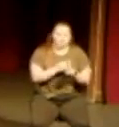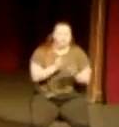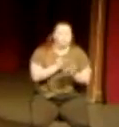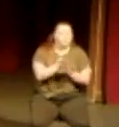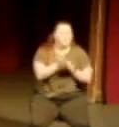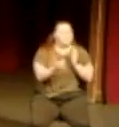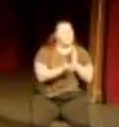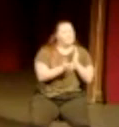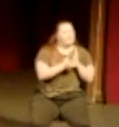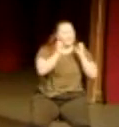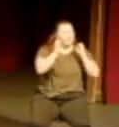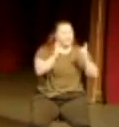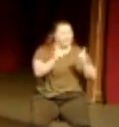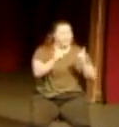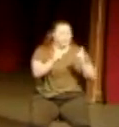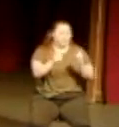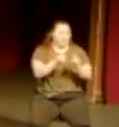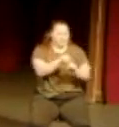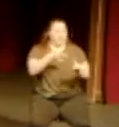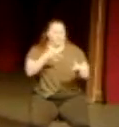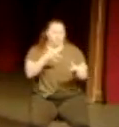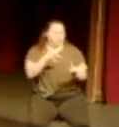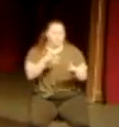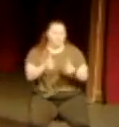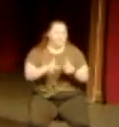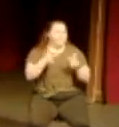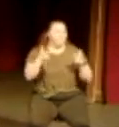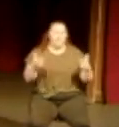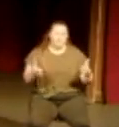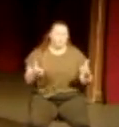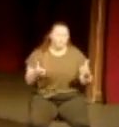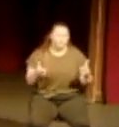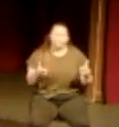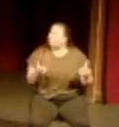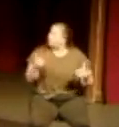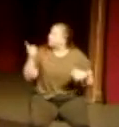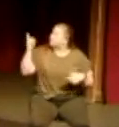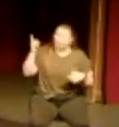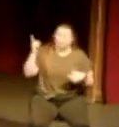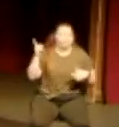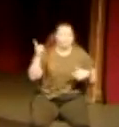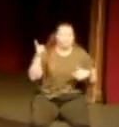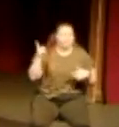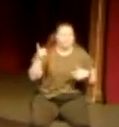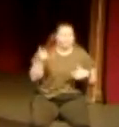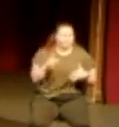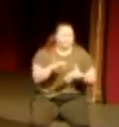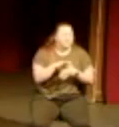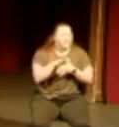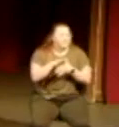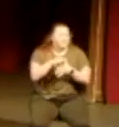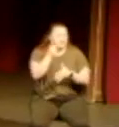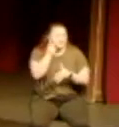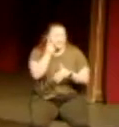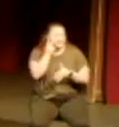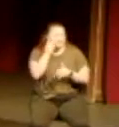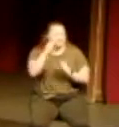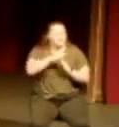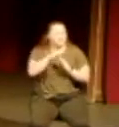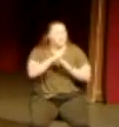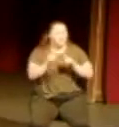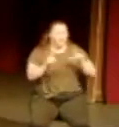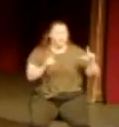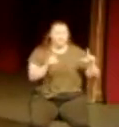expansion, and this is going to be big time. Just for context, you see at the top left, that's an overview of